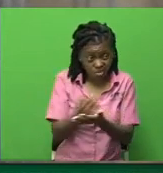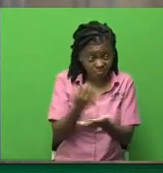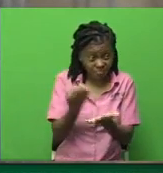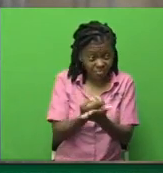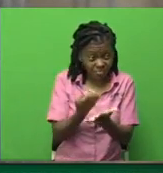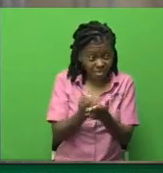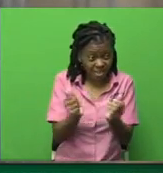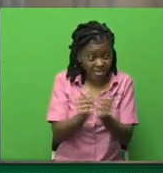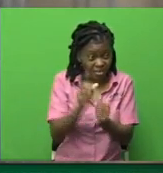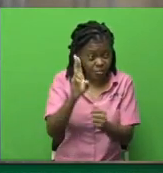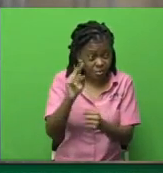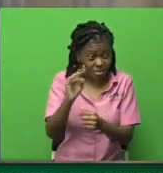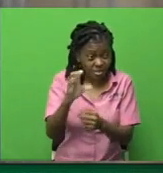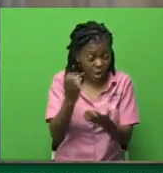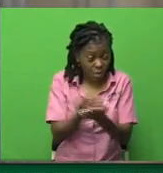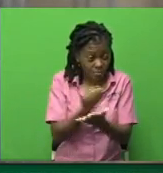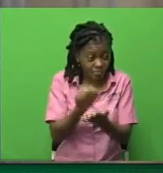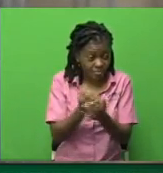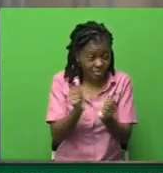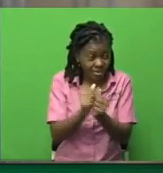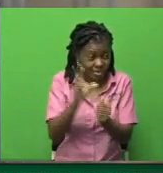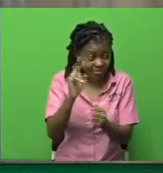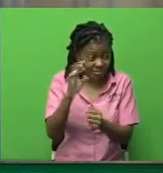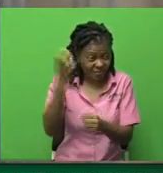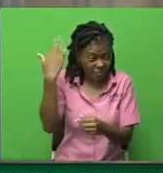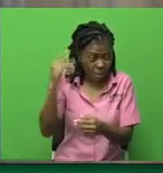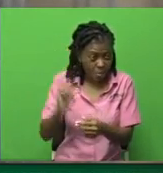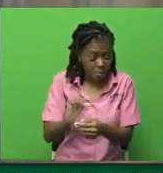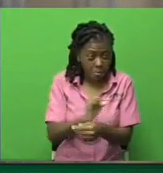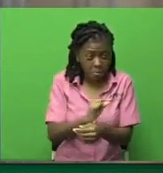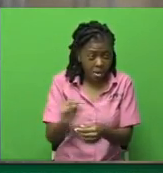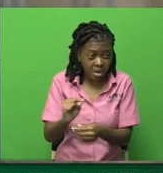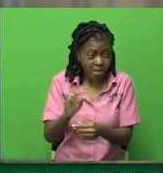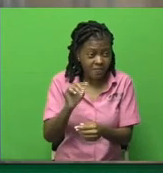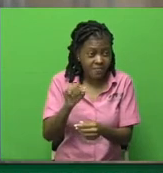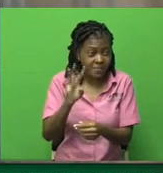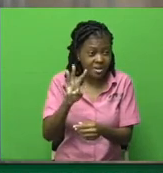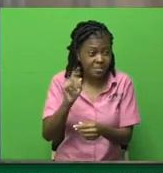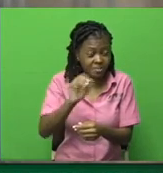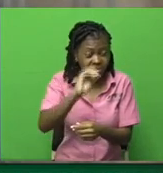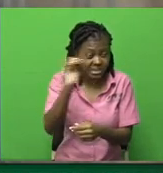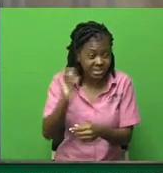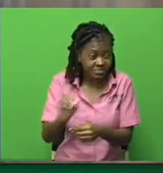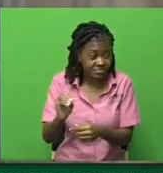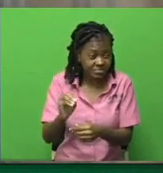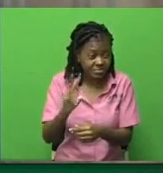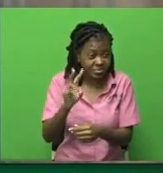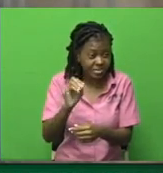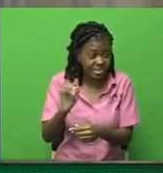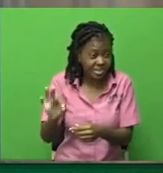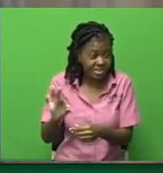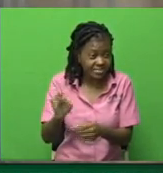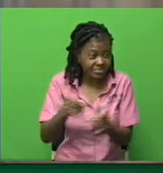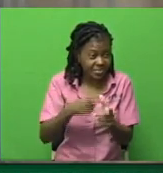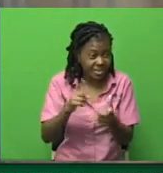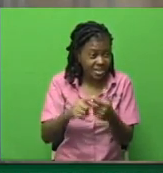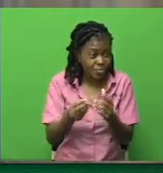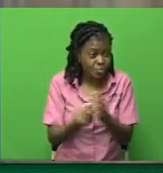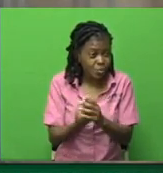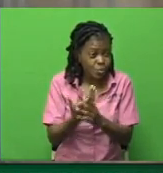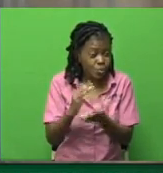government move from minus 4.4 percent in 2009 to recovery and growth by early